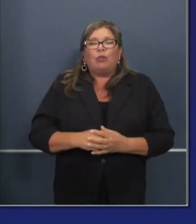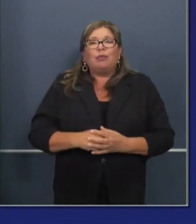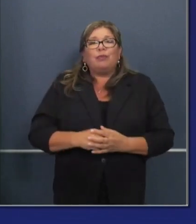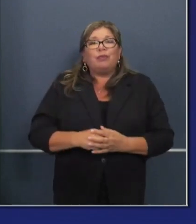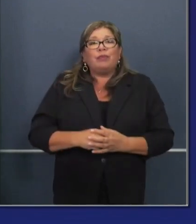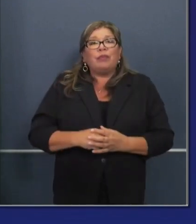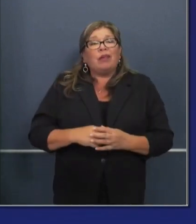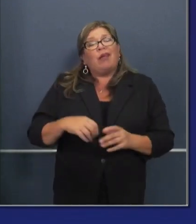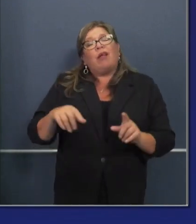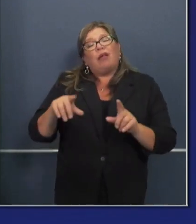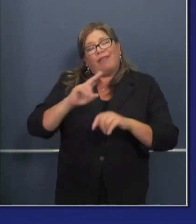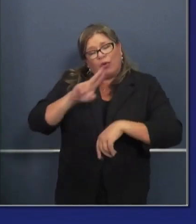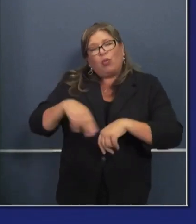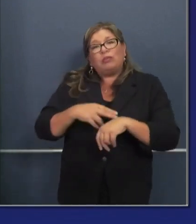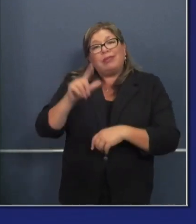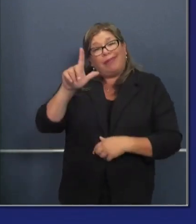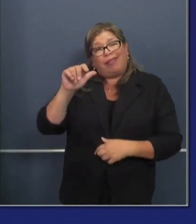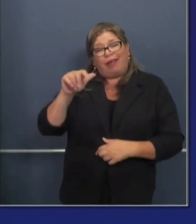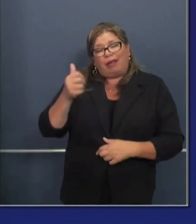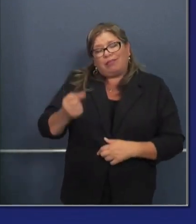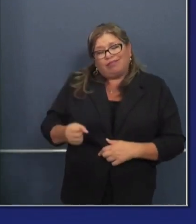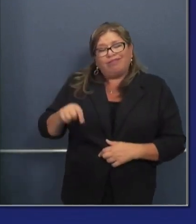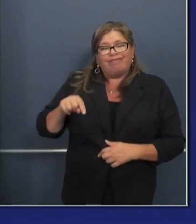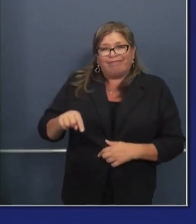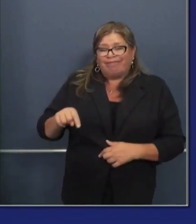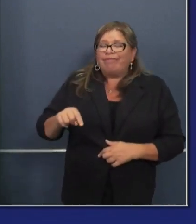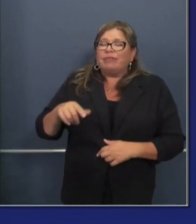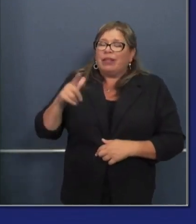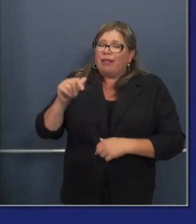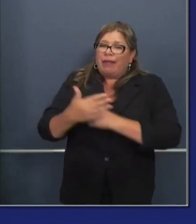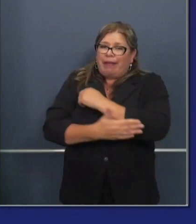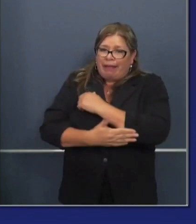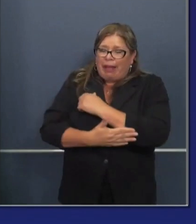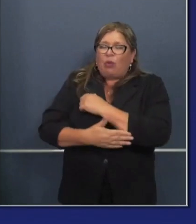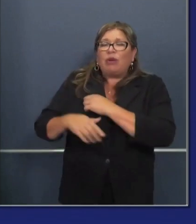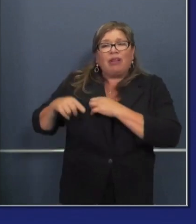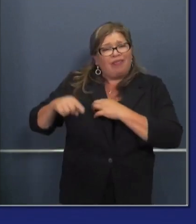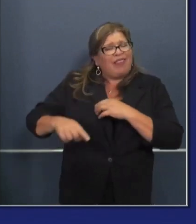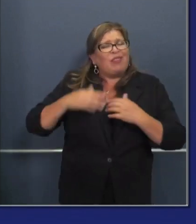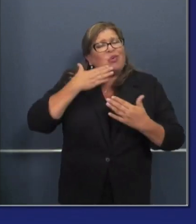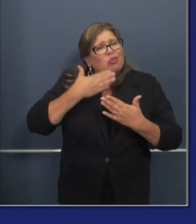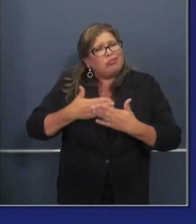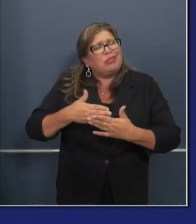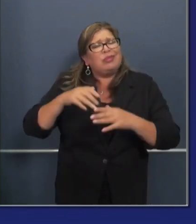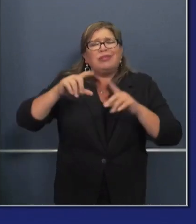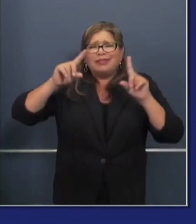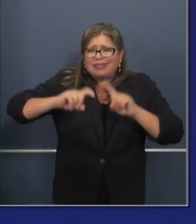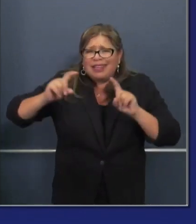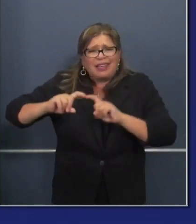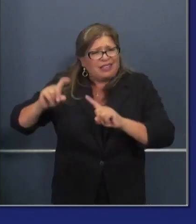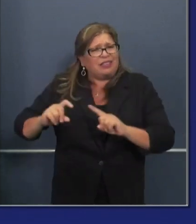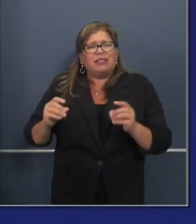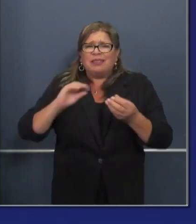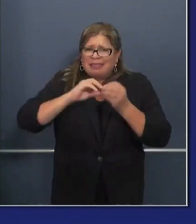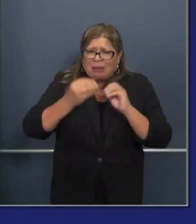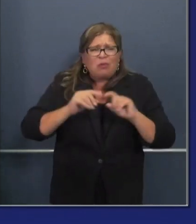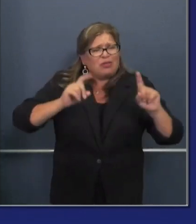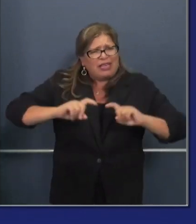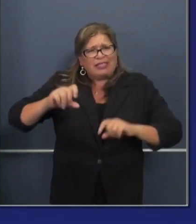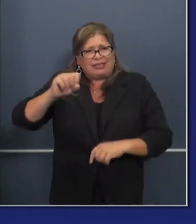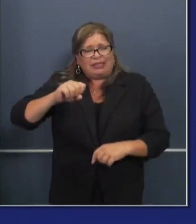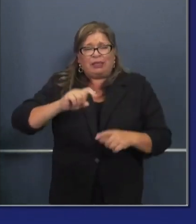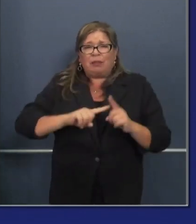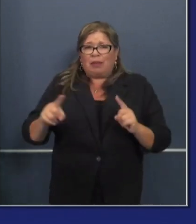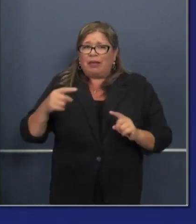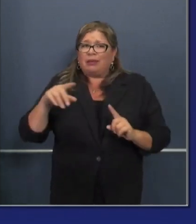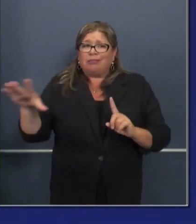in maintaining their hospital capacity, doing quite a bit of testing, we still have a very high case rate which we